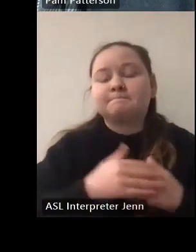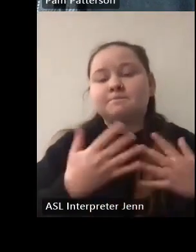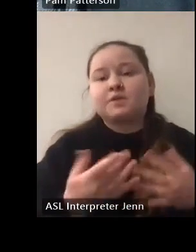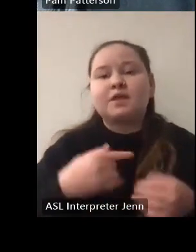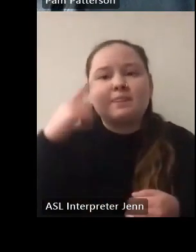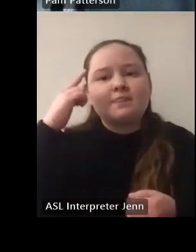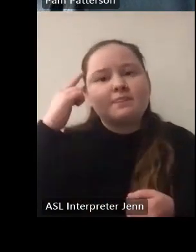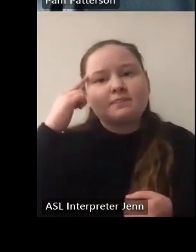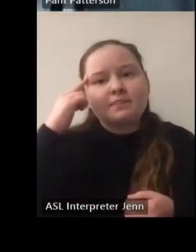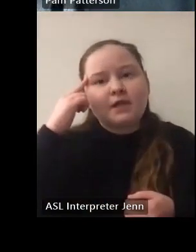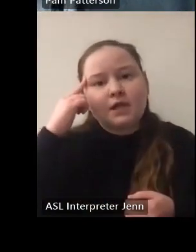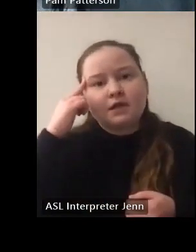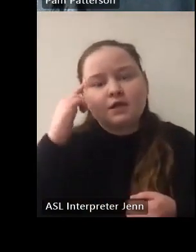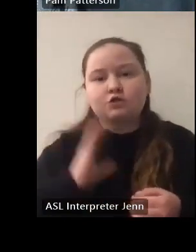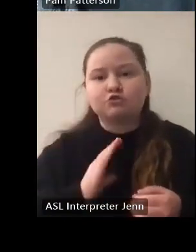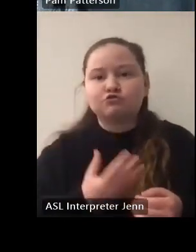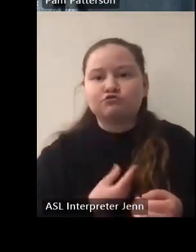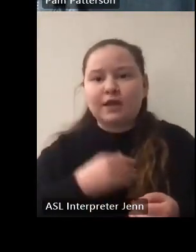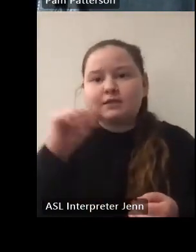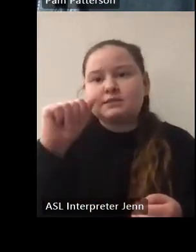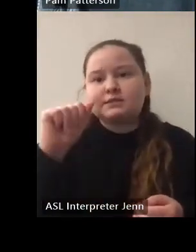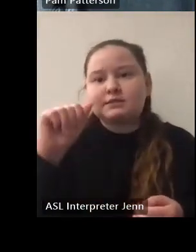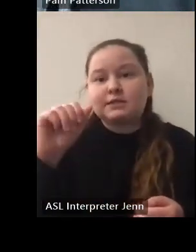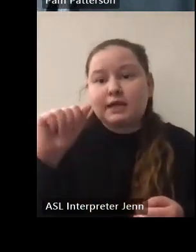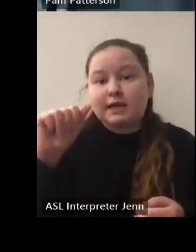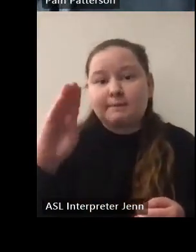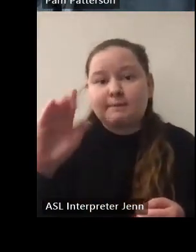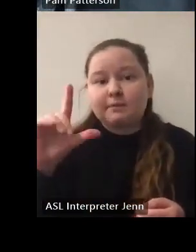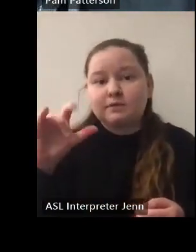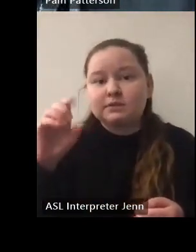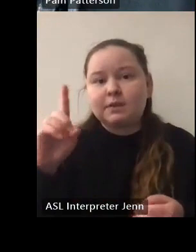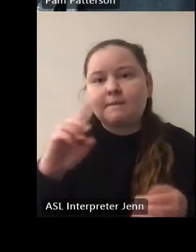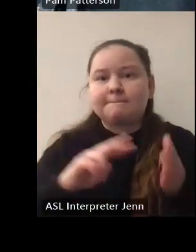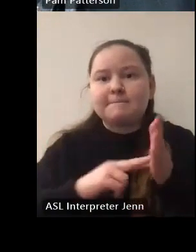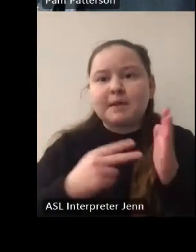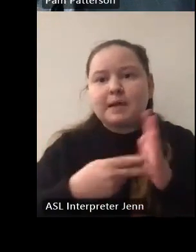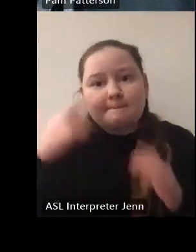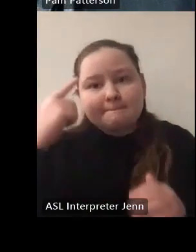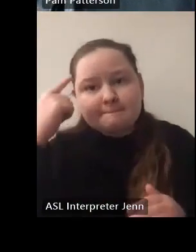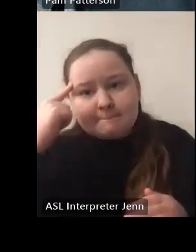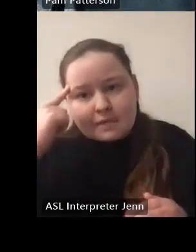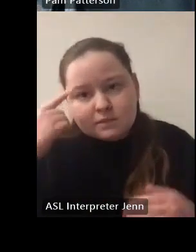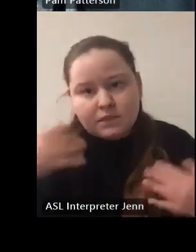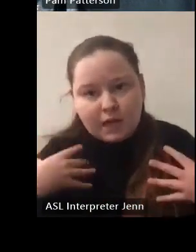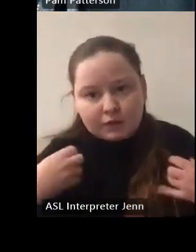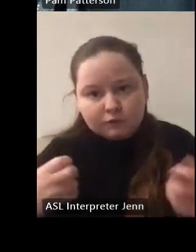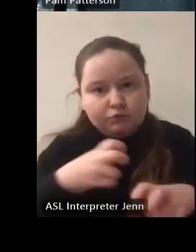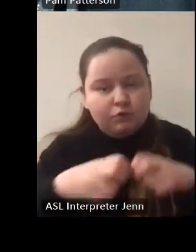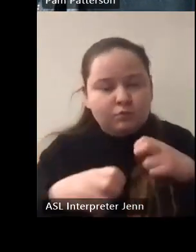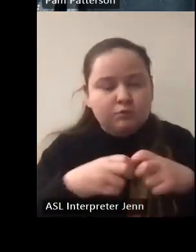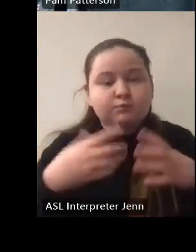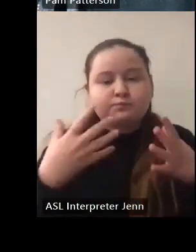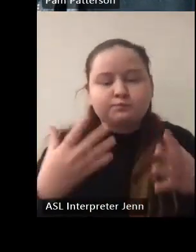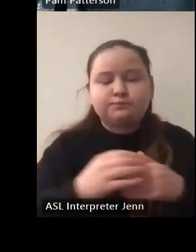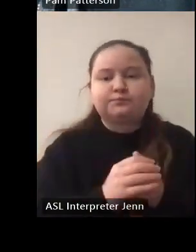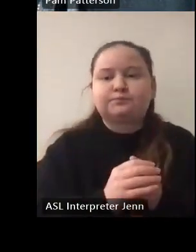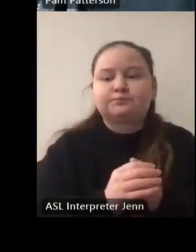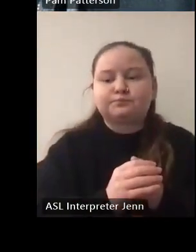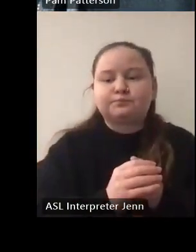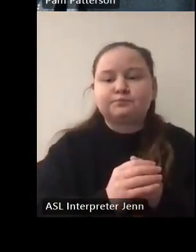illness, but some do not. What might it mean, I ask, to reconfigure a world in